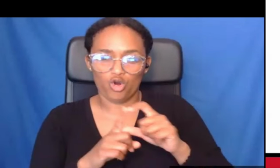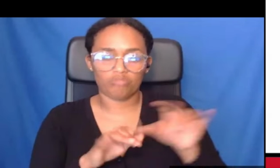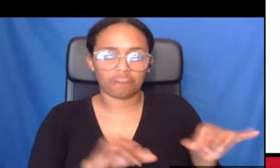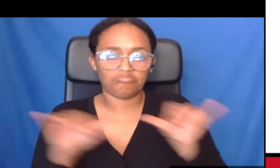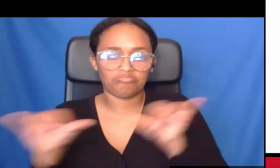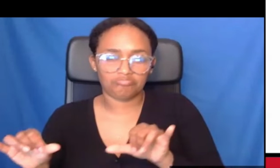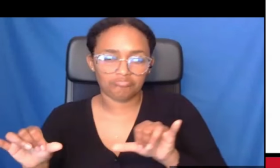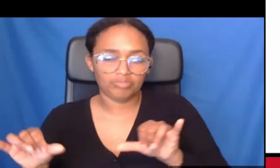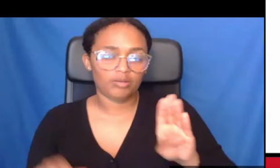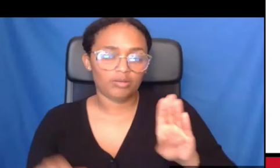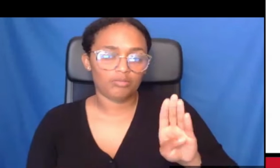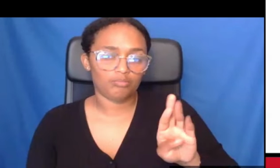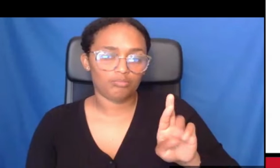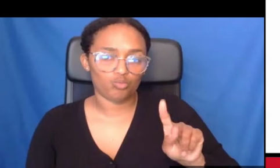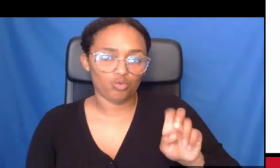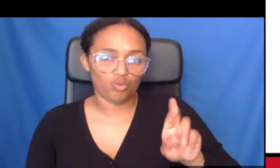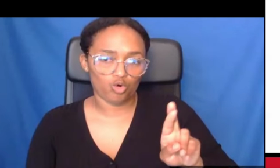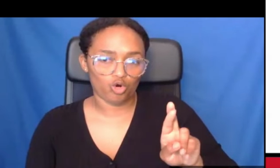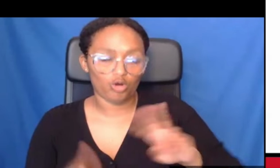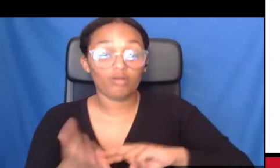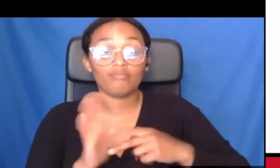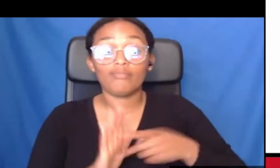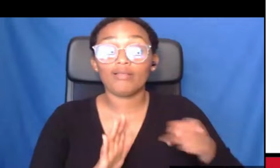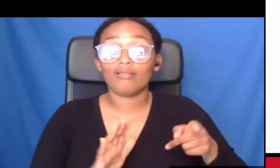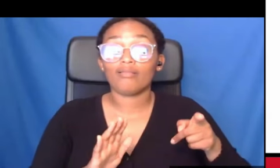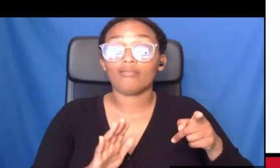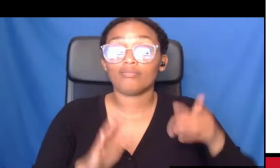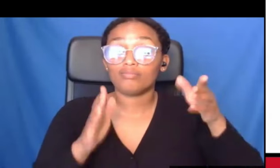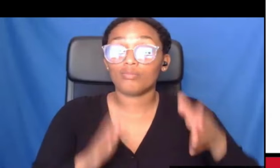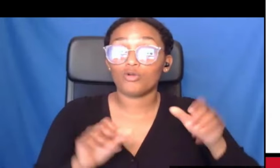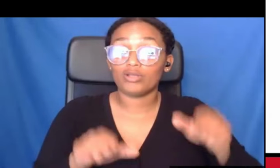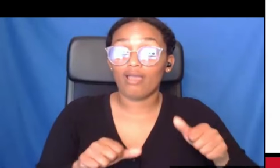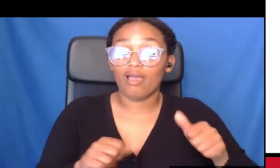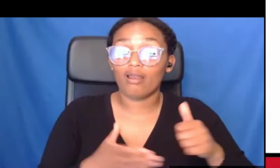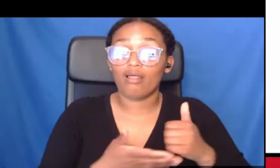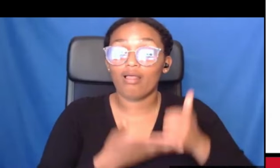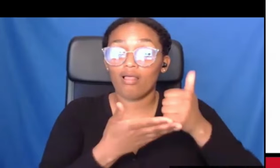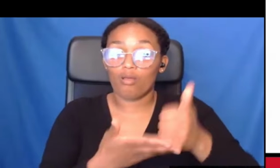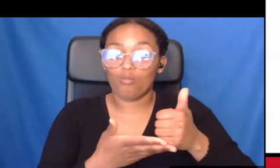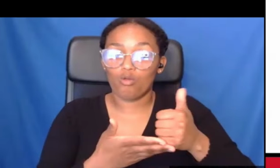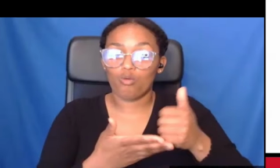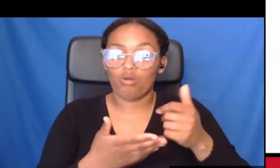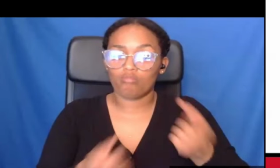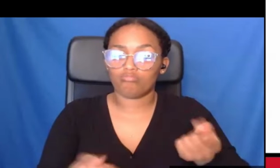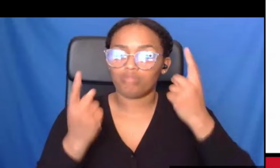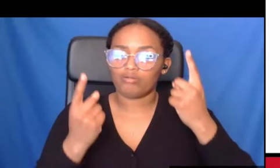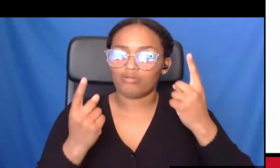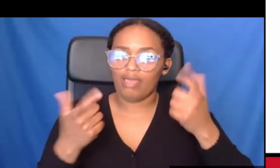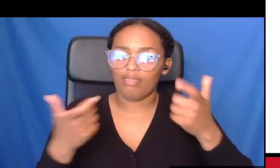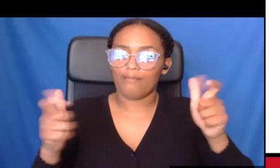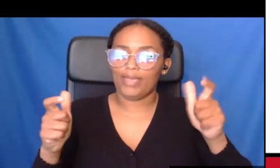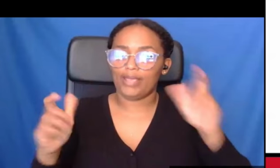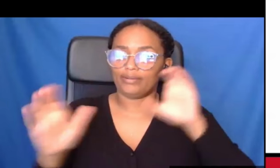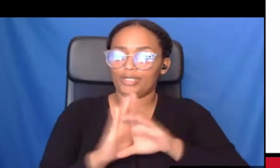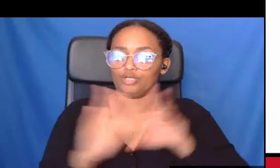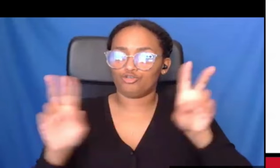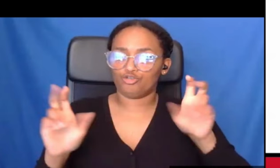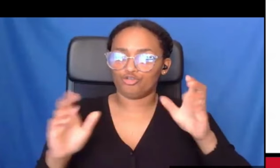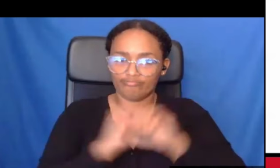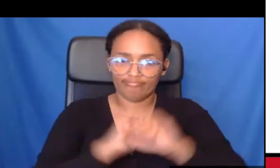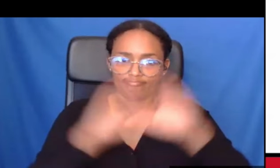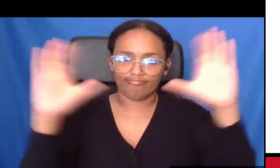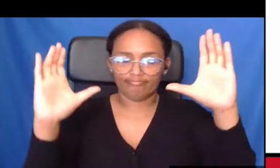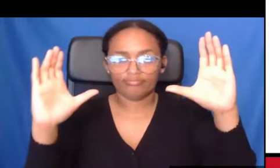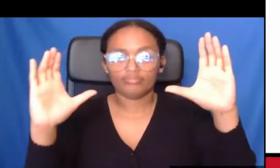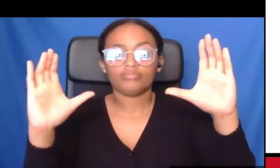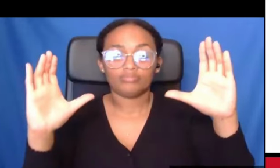truly help you look at the big picture and evaluate those risks that are specific to you and even possibly things